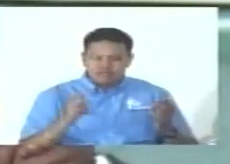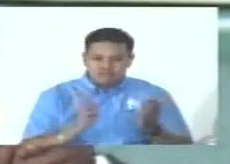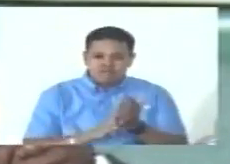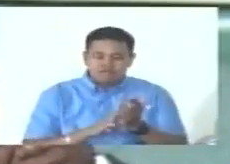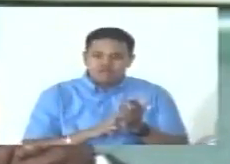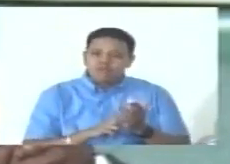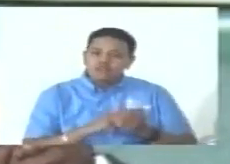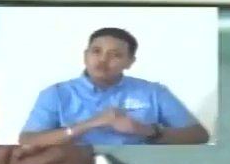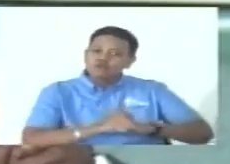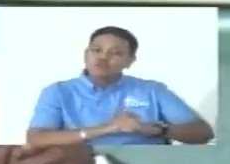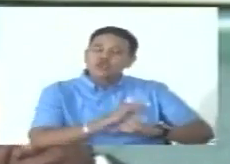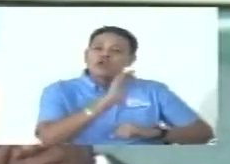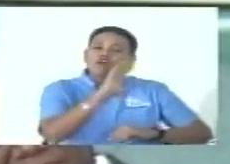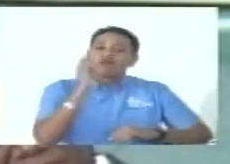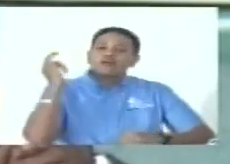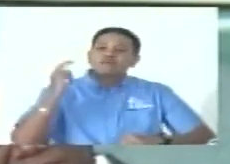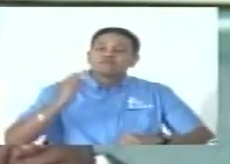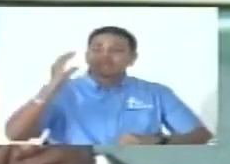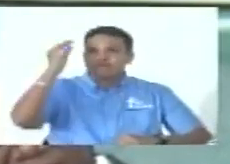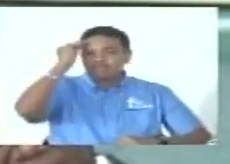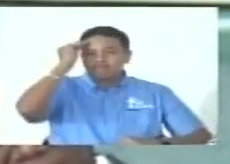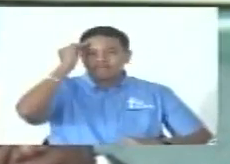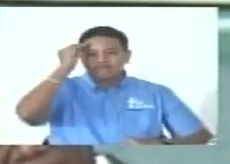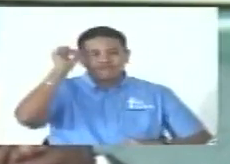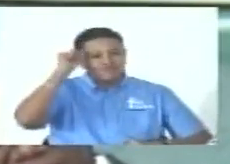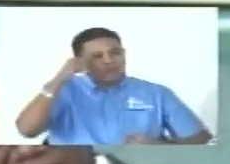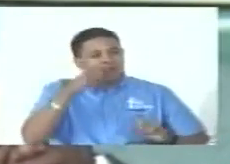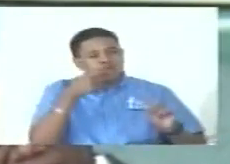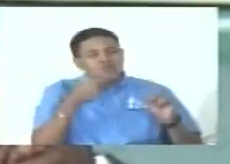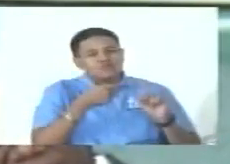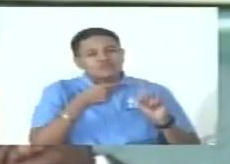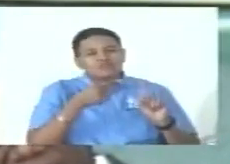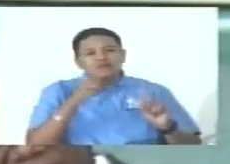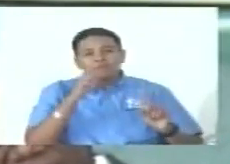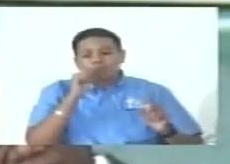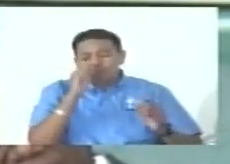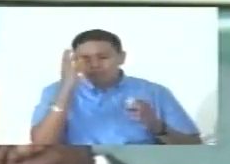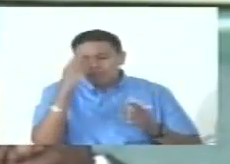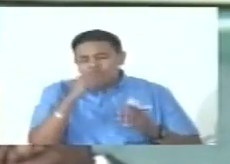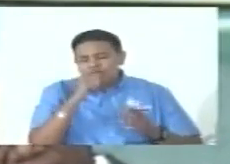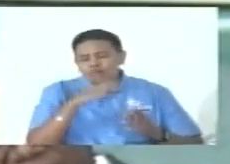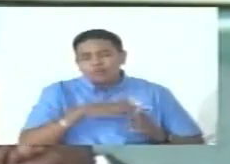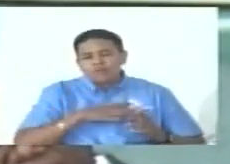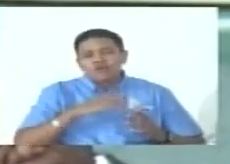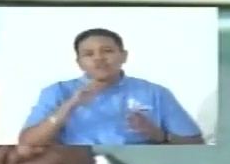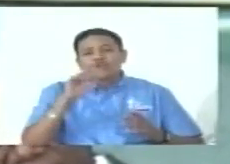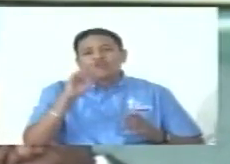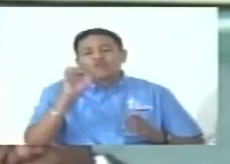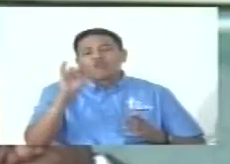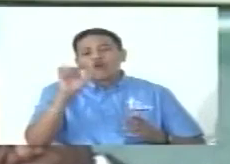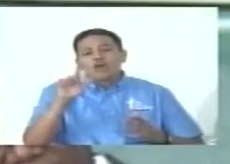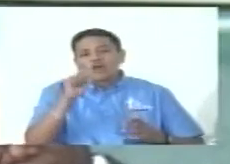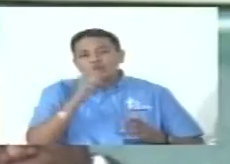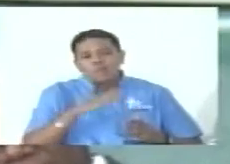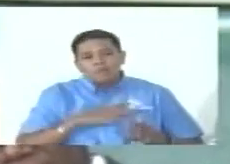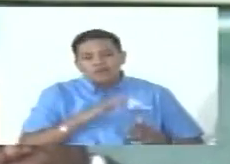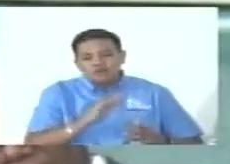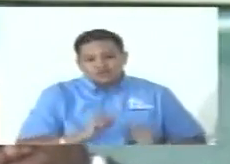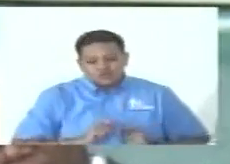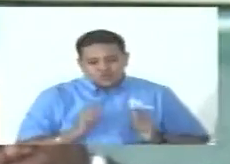legacy. Shahine, beautiful woman, loyal woman. May her soul rest in peace.